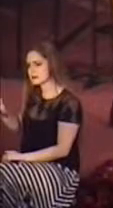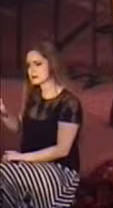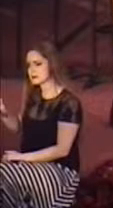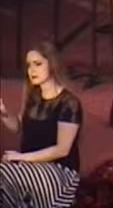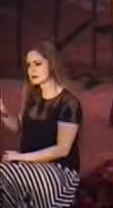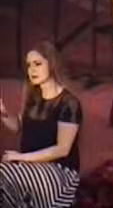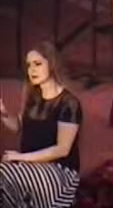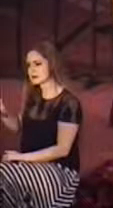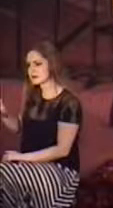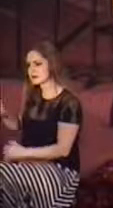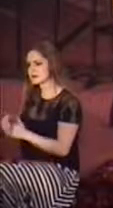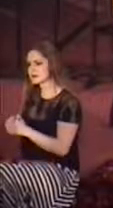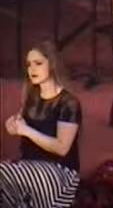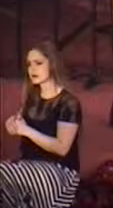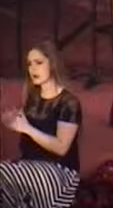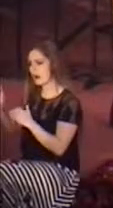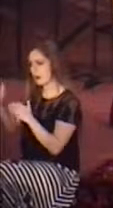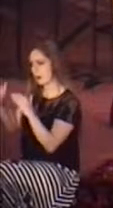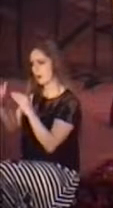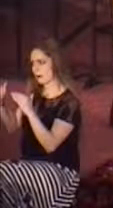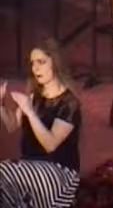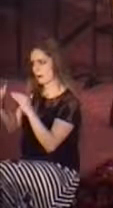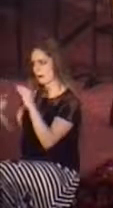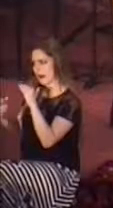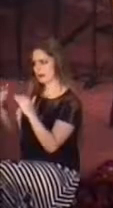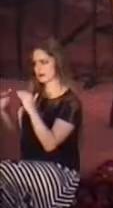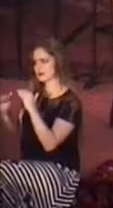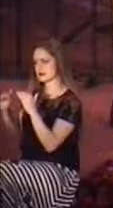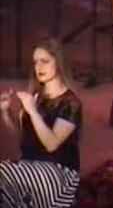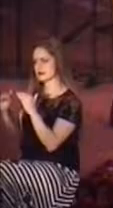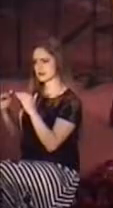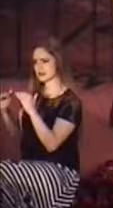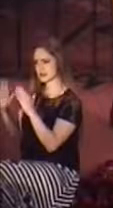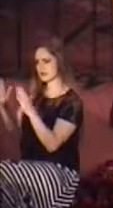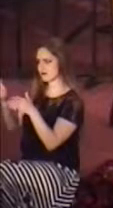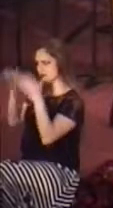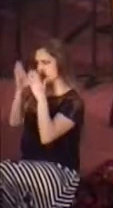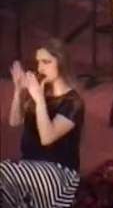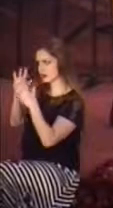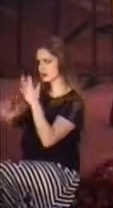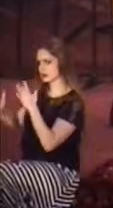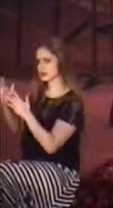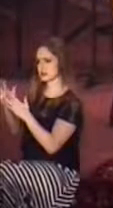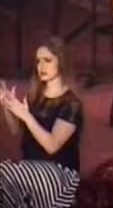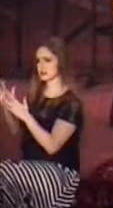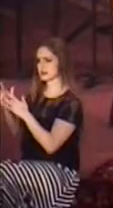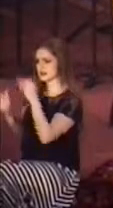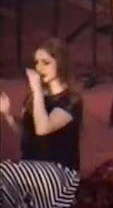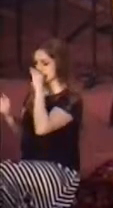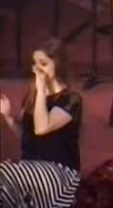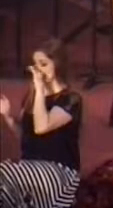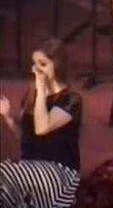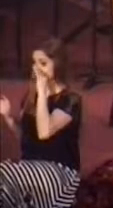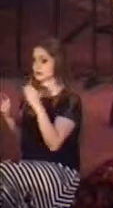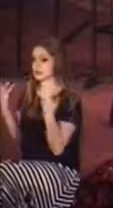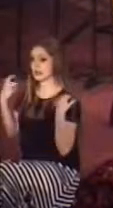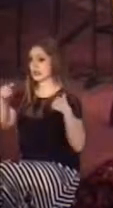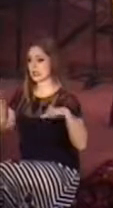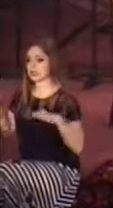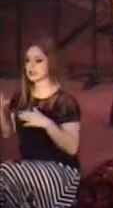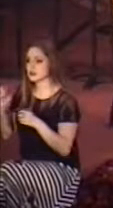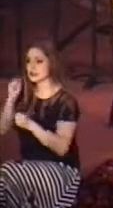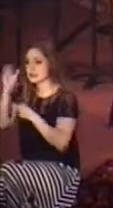we have to balance it out, don't we? And make sure that He's at the center. You know, so, you know, all the celebration, you know, of the angels singing